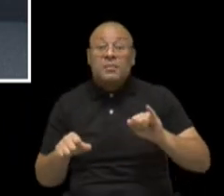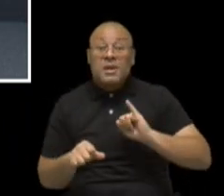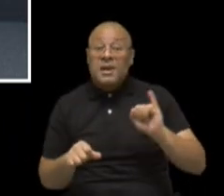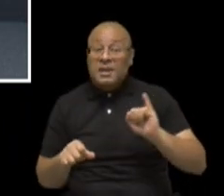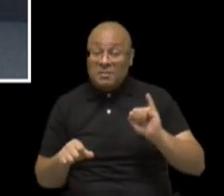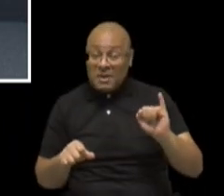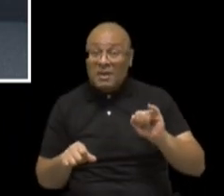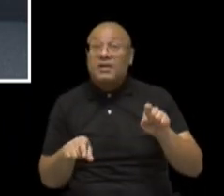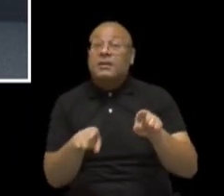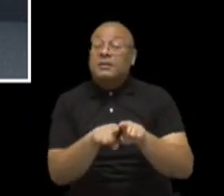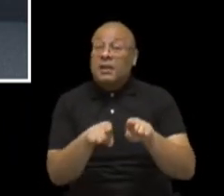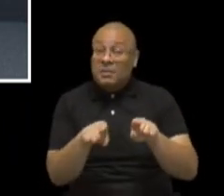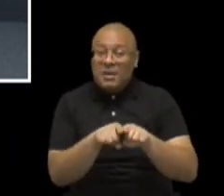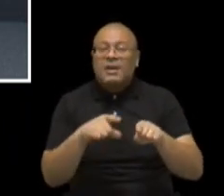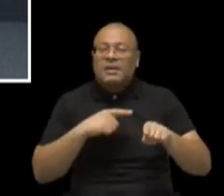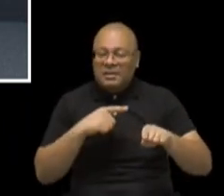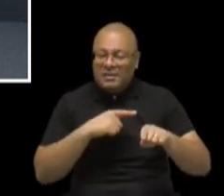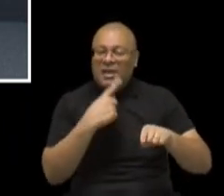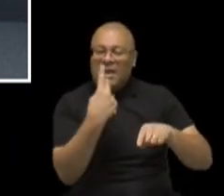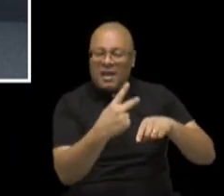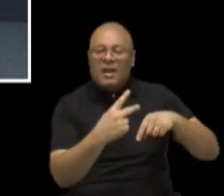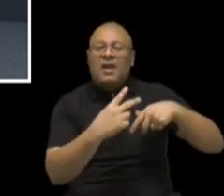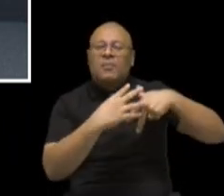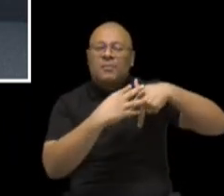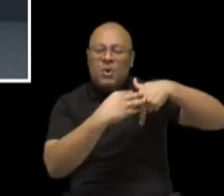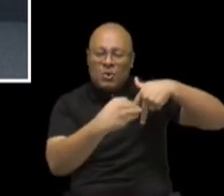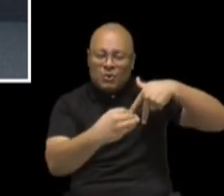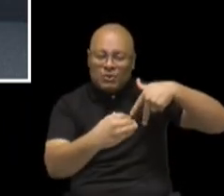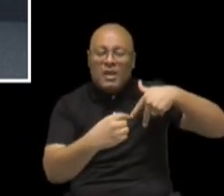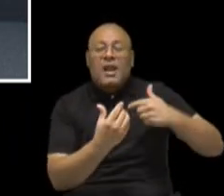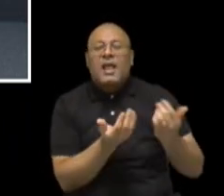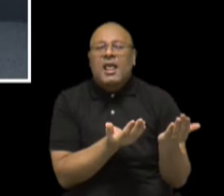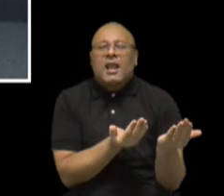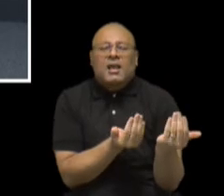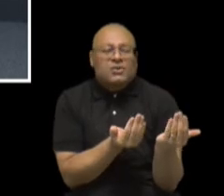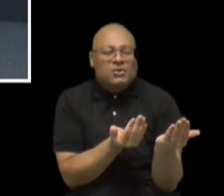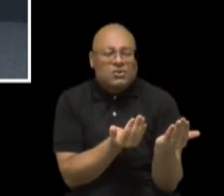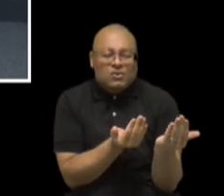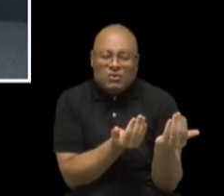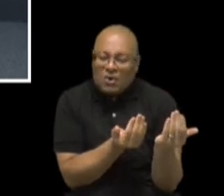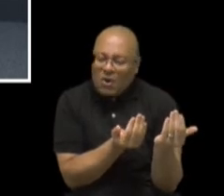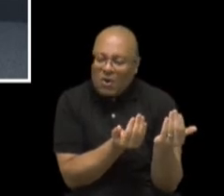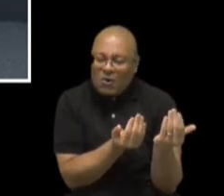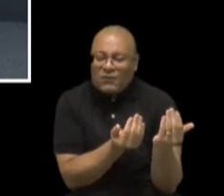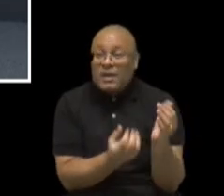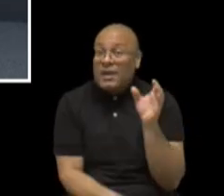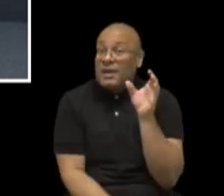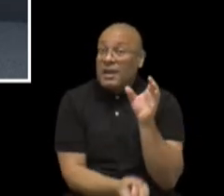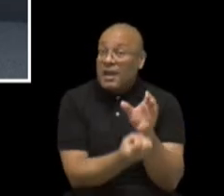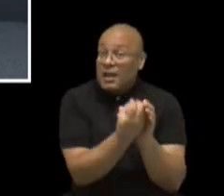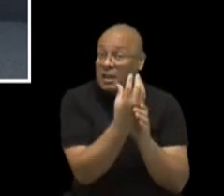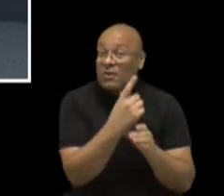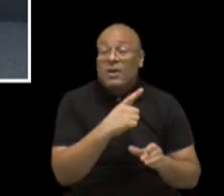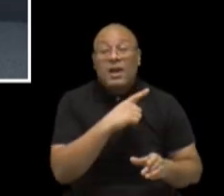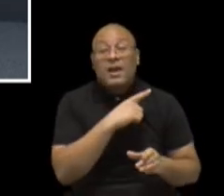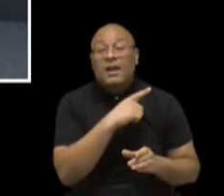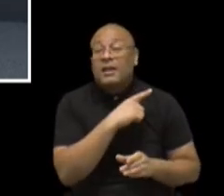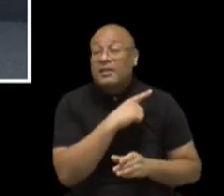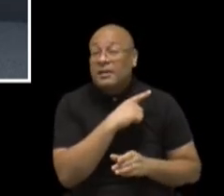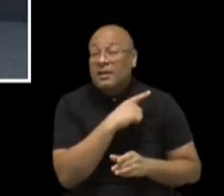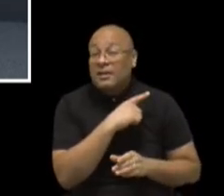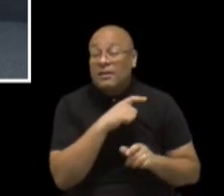my sister had a collection of T-shirts when we were young, where she cut and sewn. She was